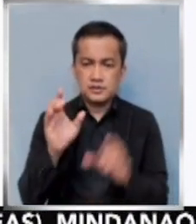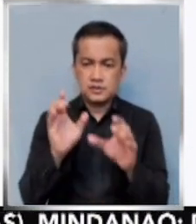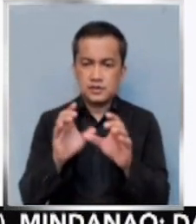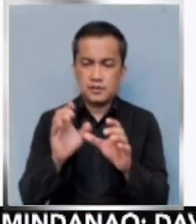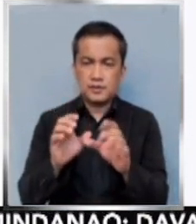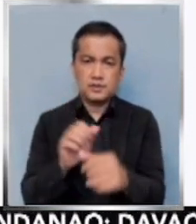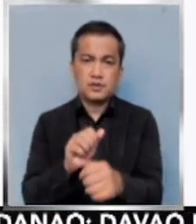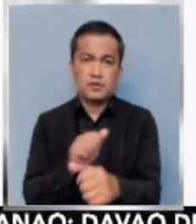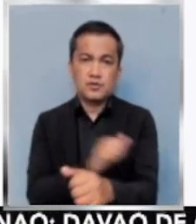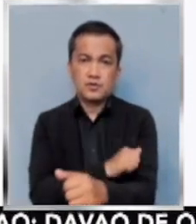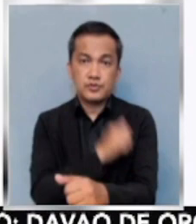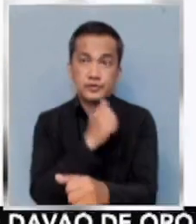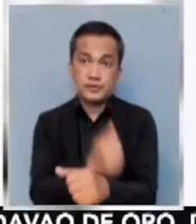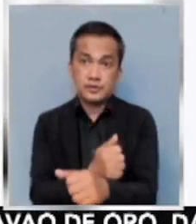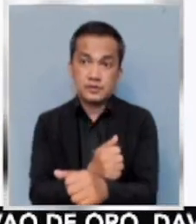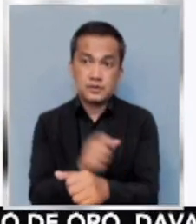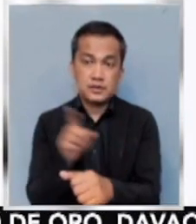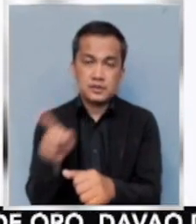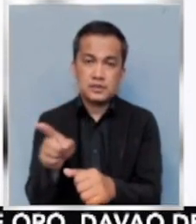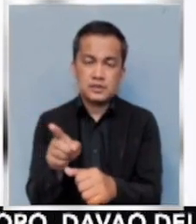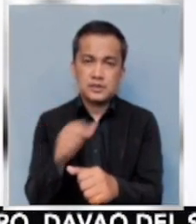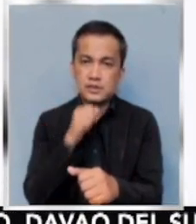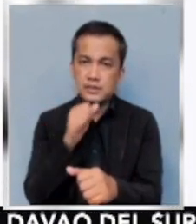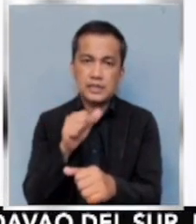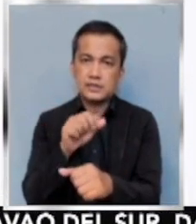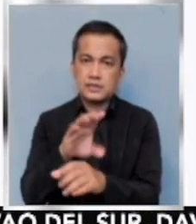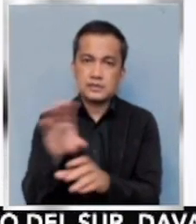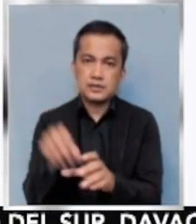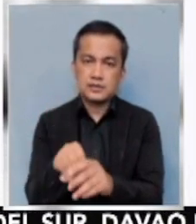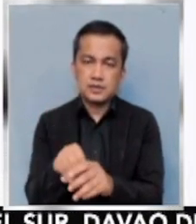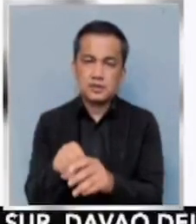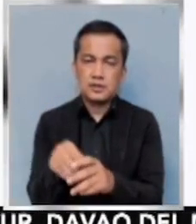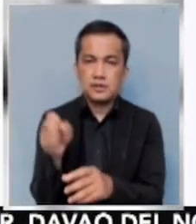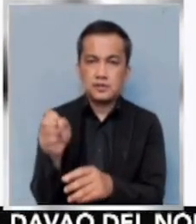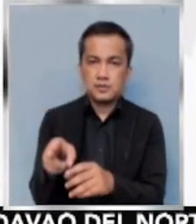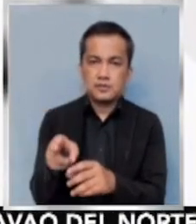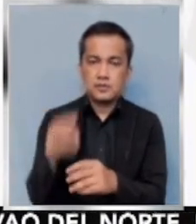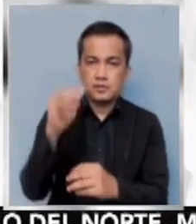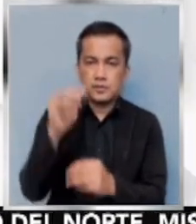and they are not covered by the implementation of the minimum